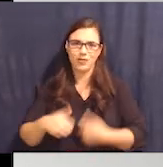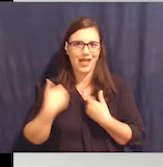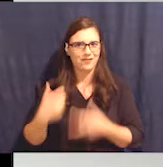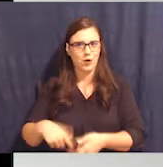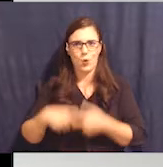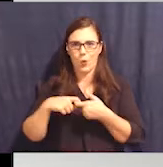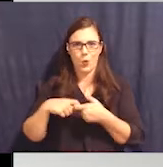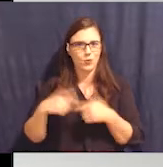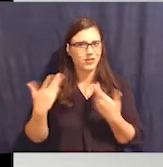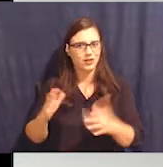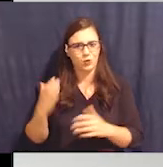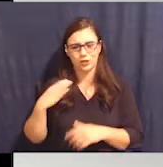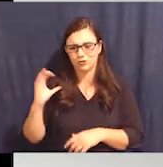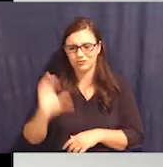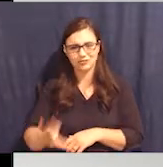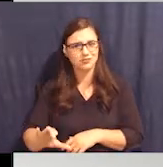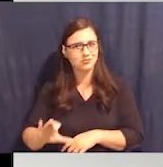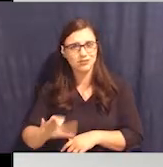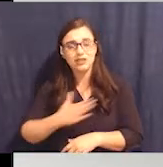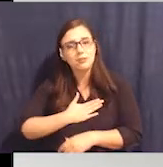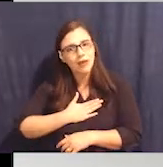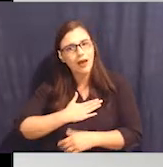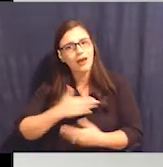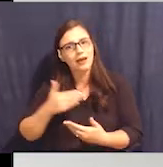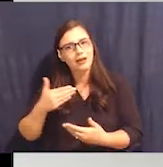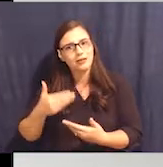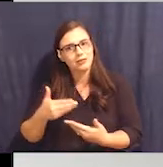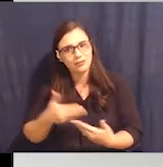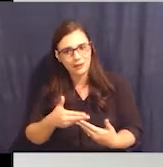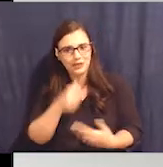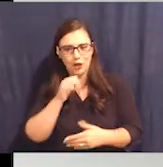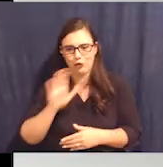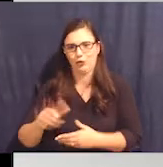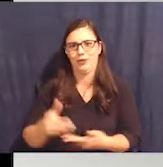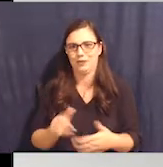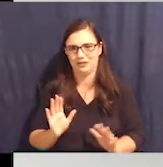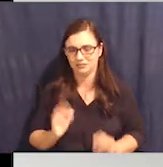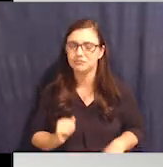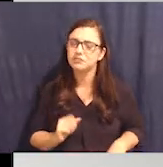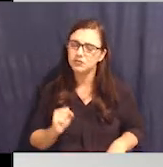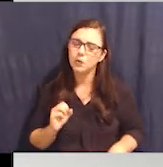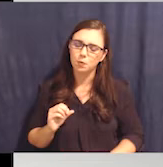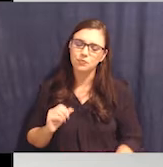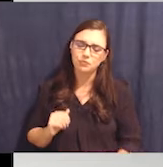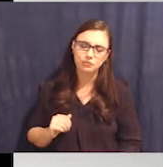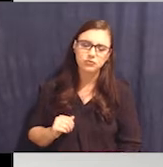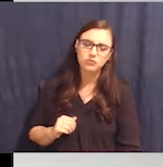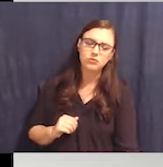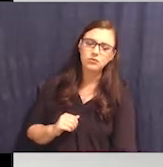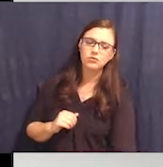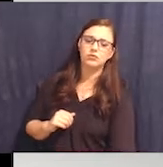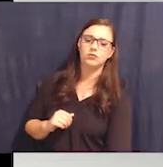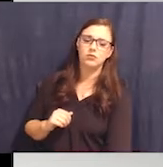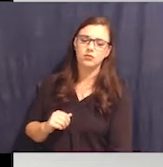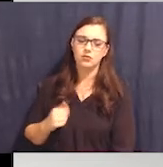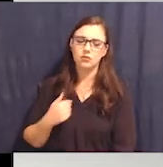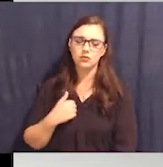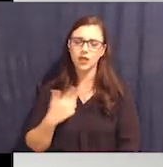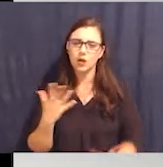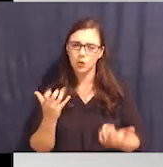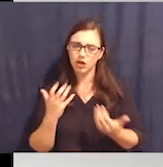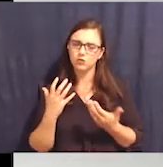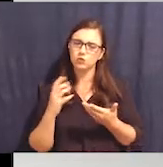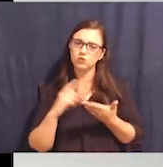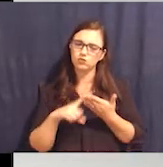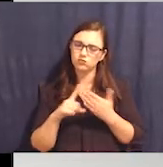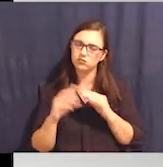put her life on hold. I didn't want to burden her with that. This is my child, not hers. So I wanted